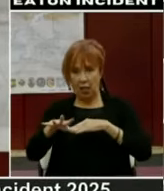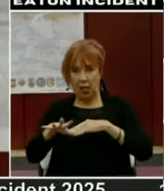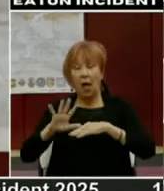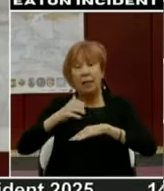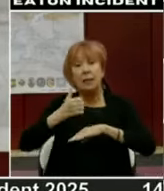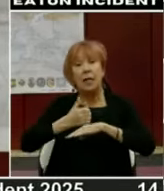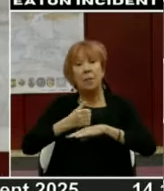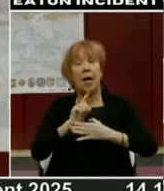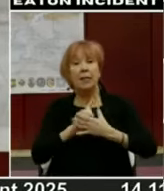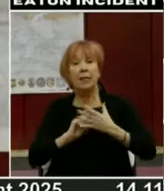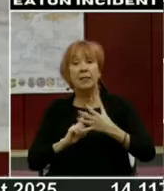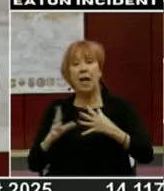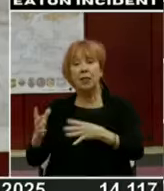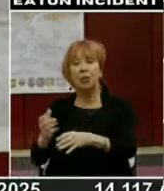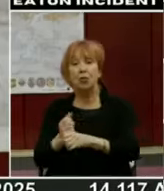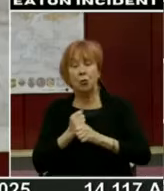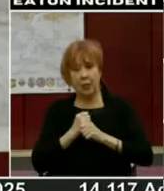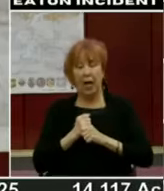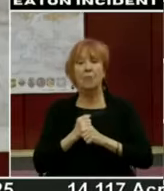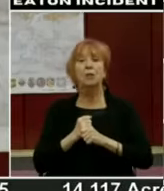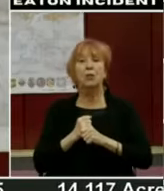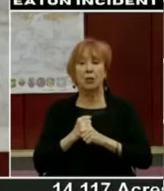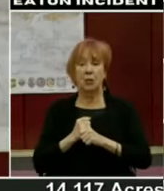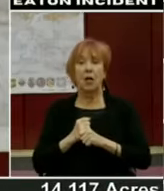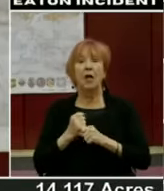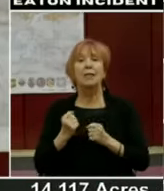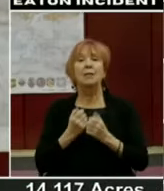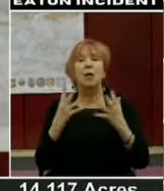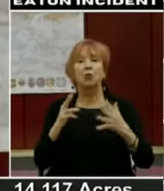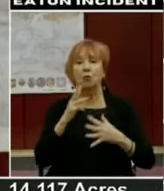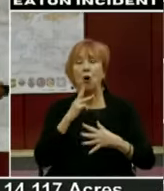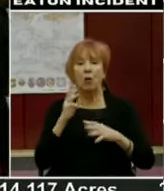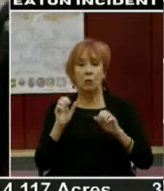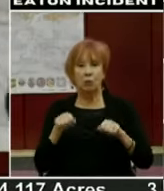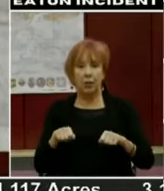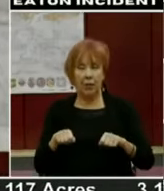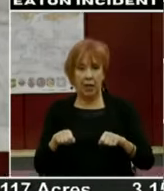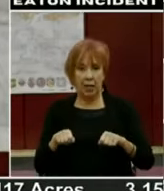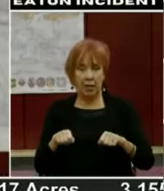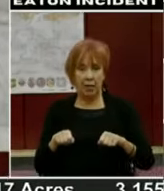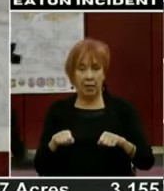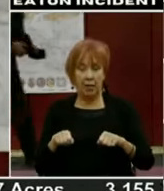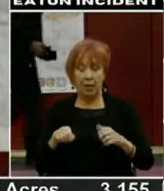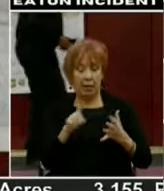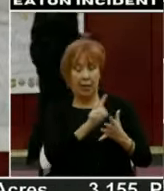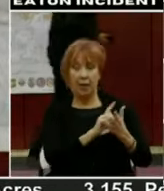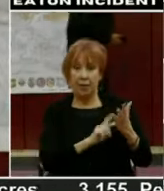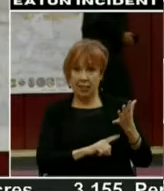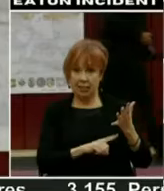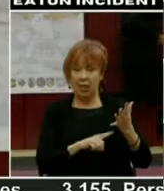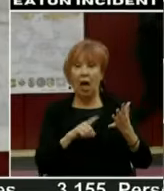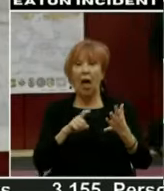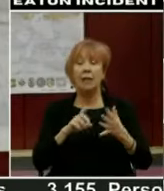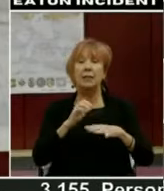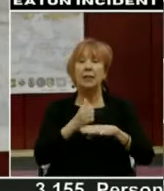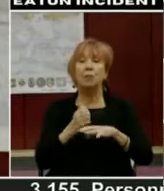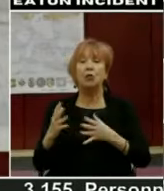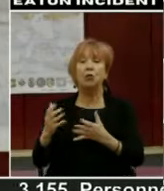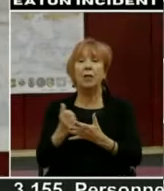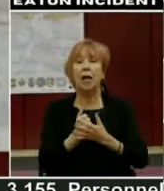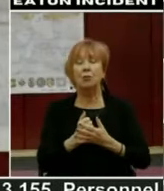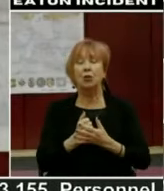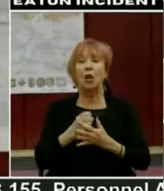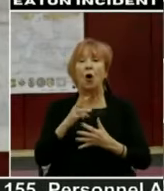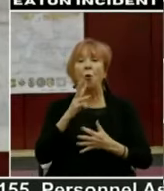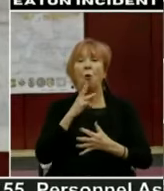designed to capture a burned watershed, and that's exactly what we have. In fact, they've been designed to capture a storm that lasts